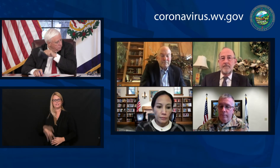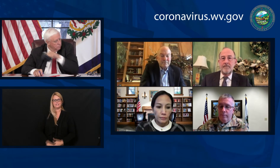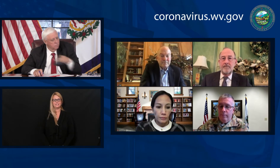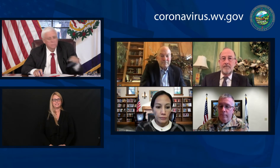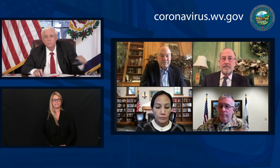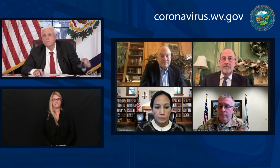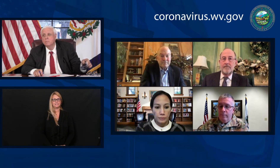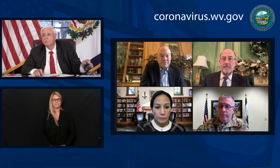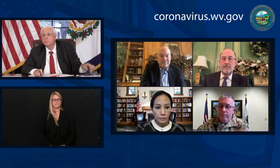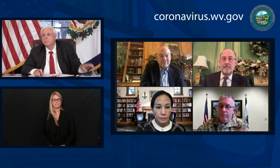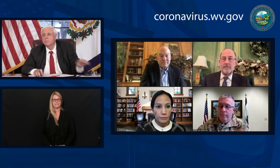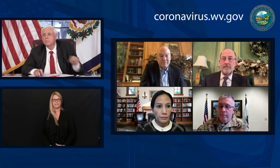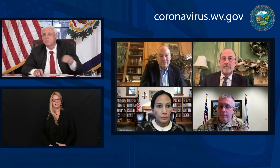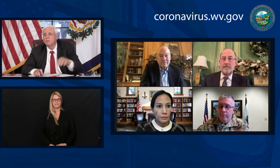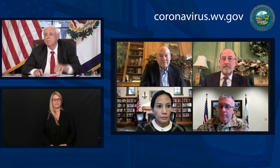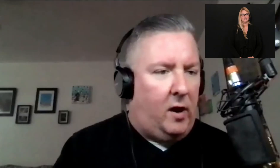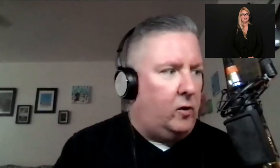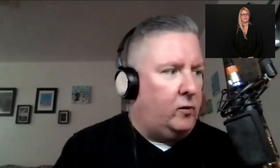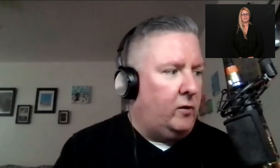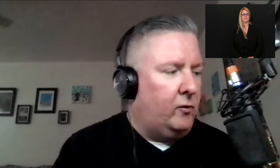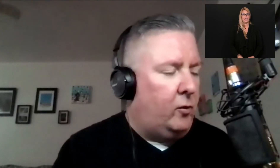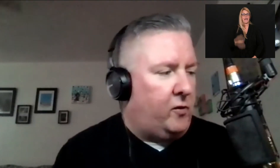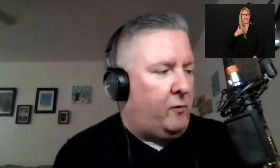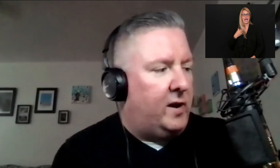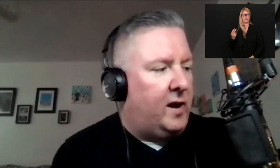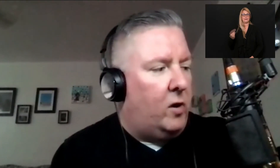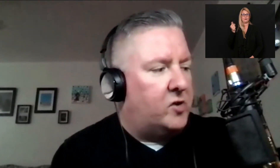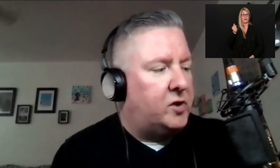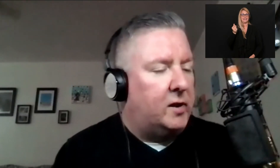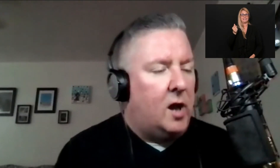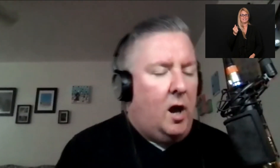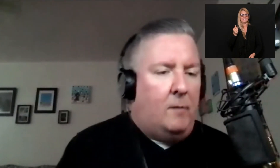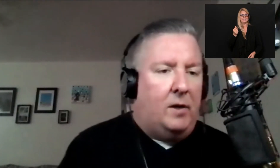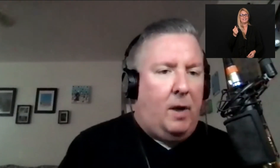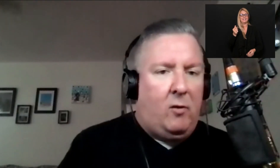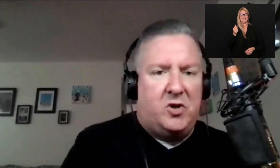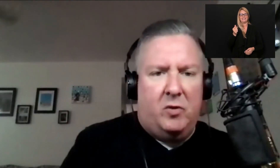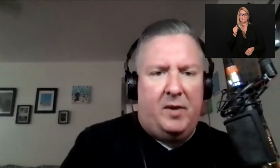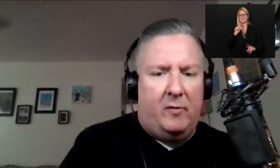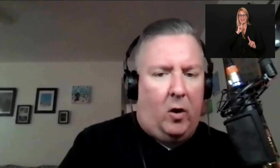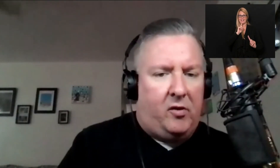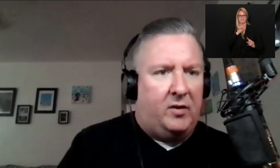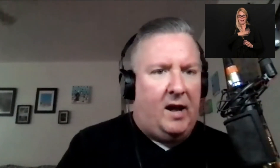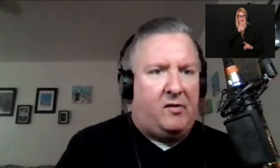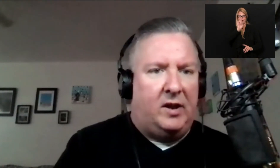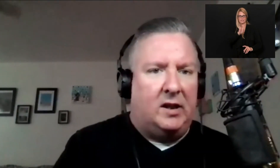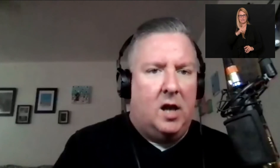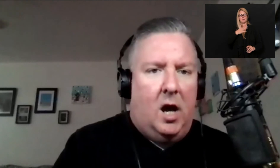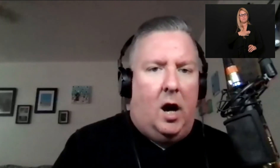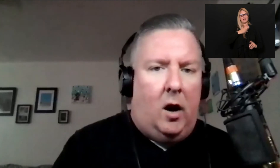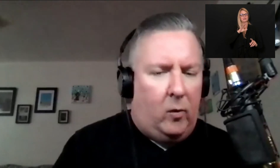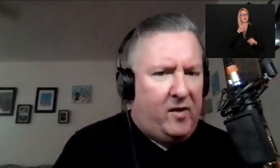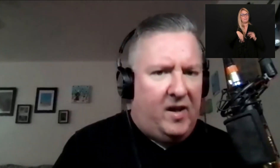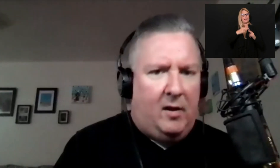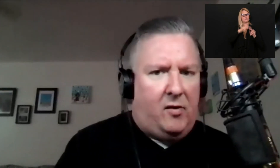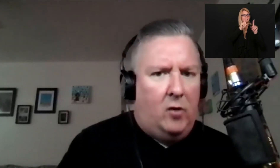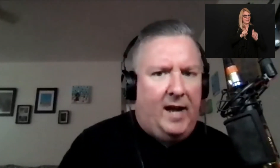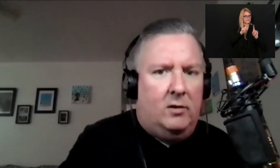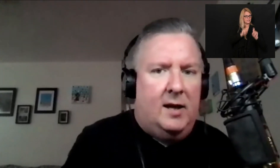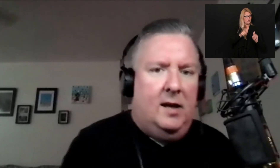Steve Adams of Ogden Newspapers here. I'll be quick because I know there are other reporters who want to get a question in. But my question would be in regards to testing. Are we